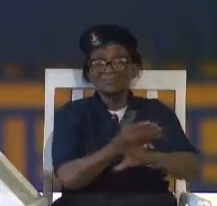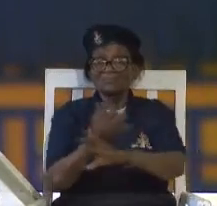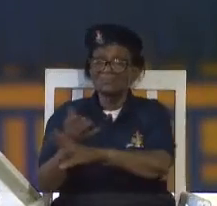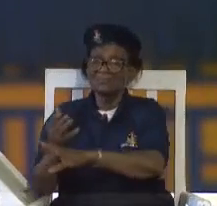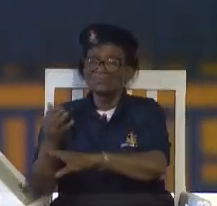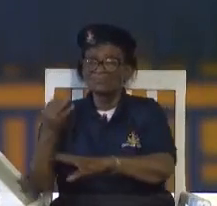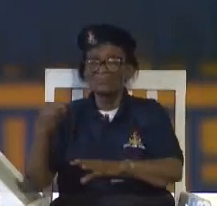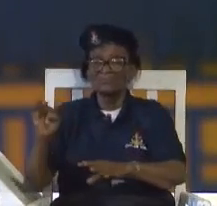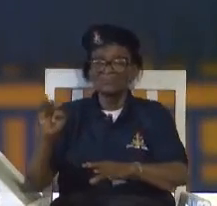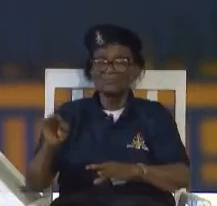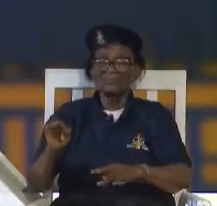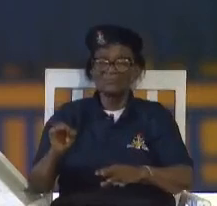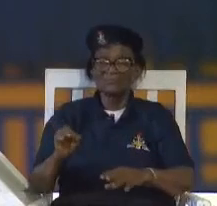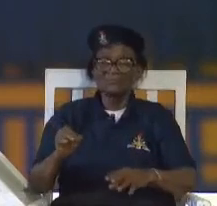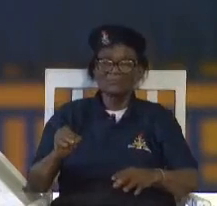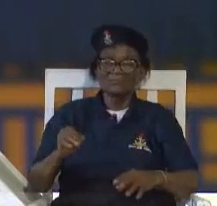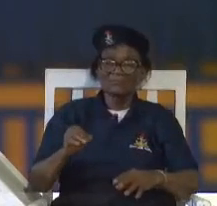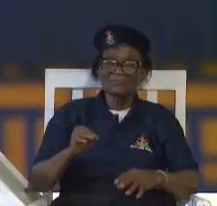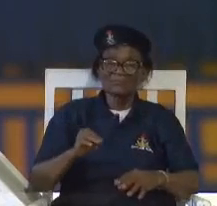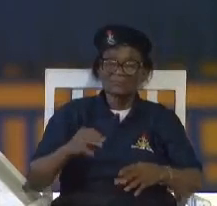cleanliness, healing.